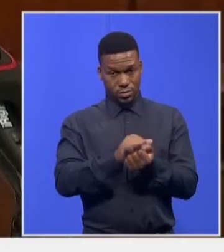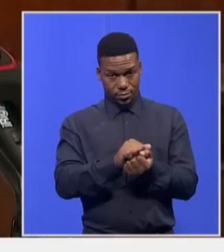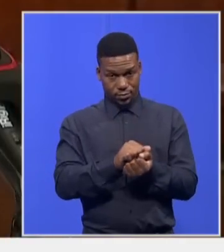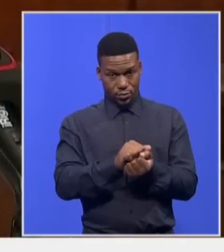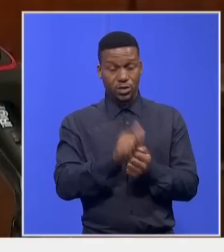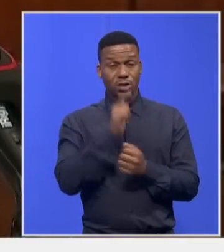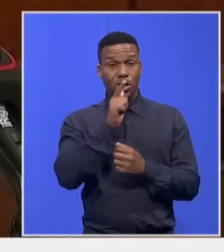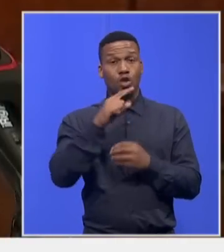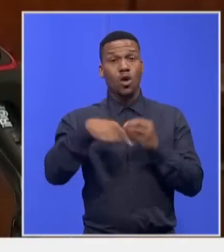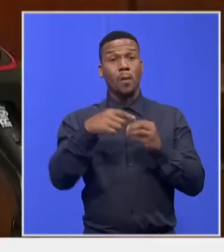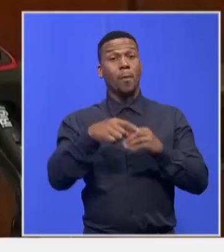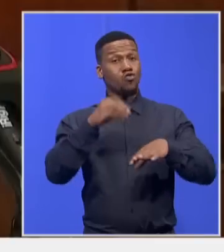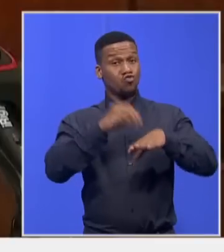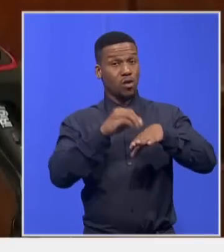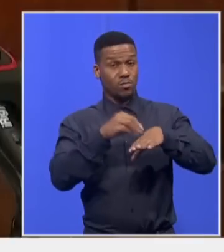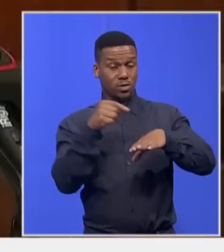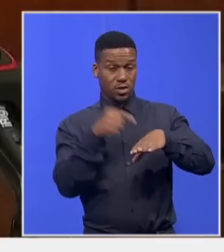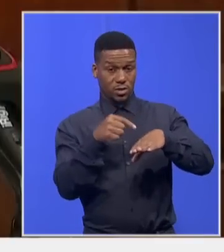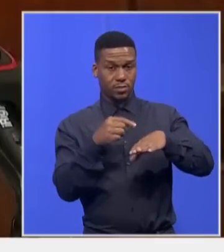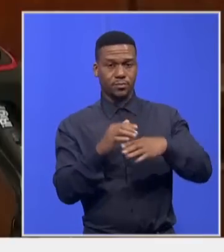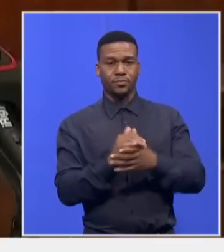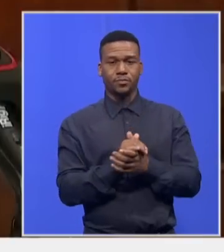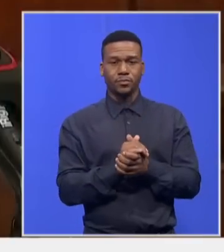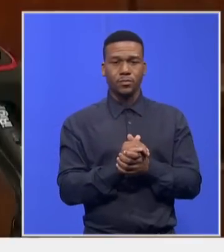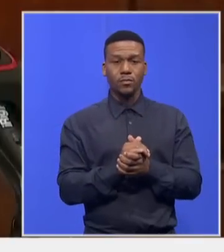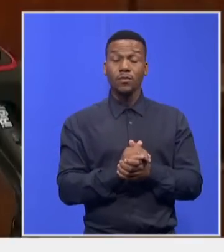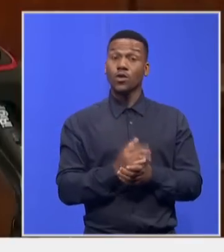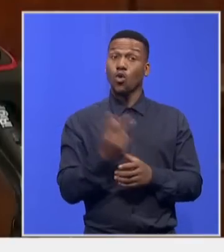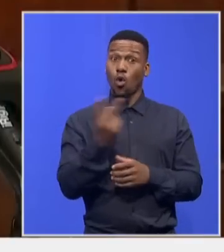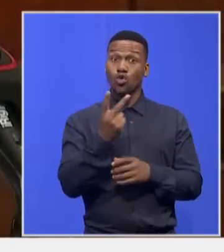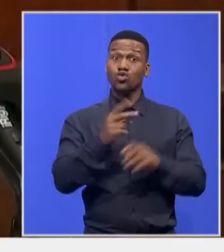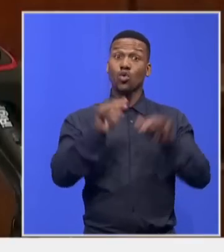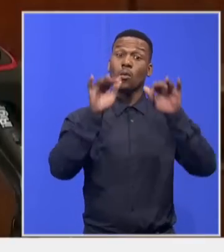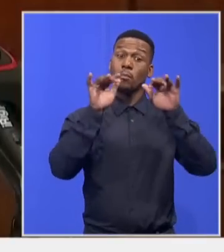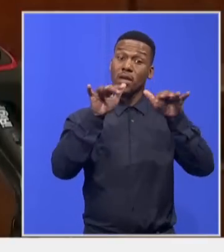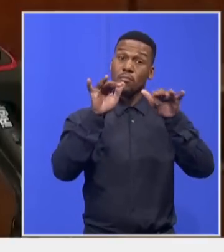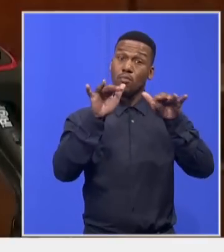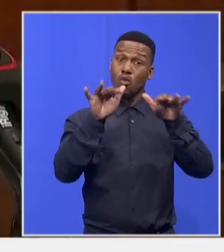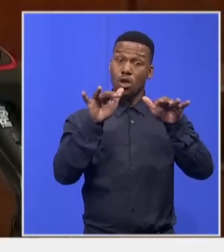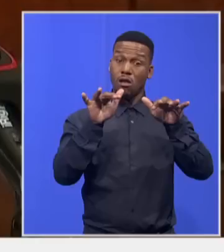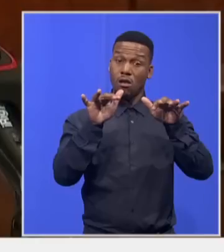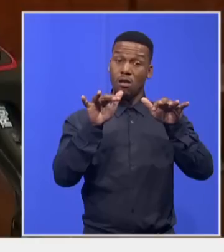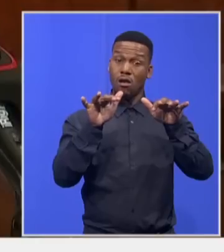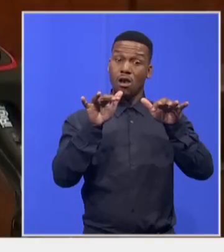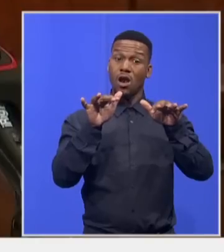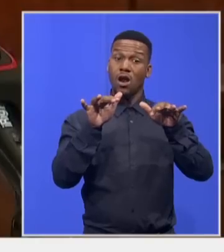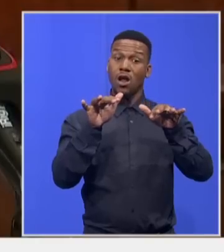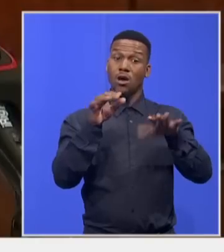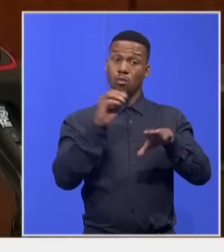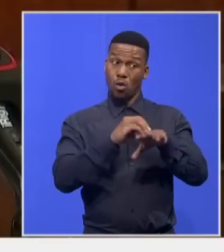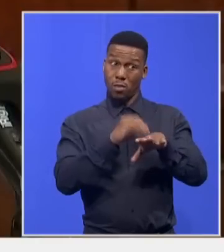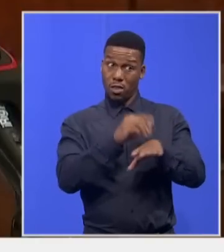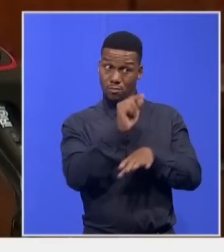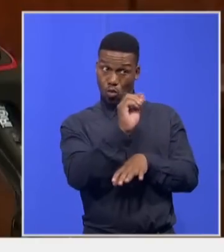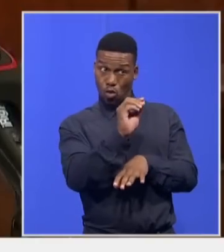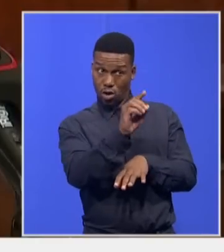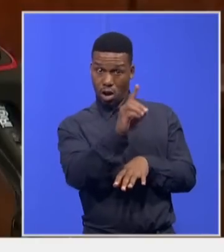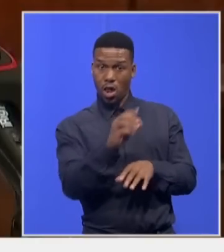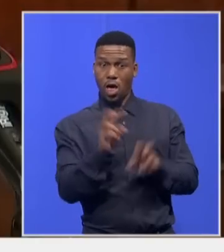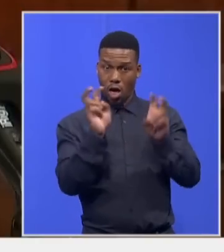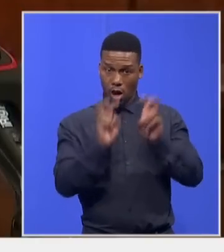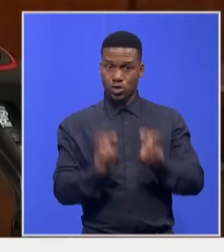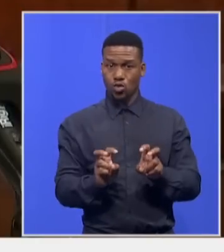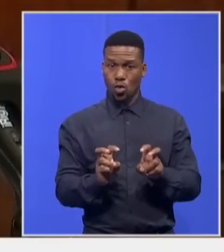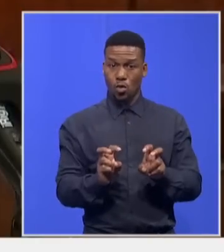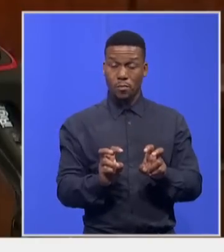issues. There's people issues there at Eskom. People issues, nothing to do with the leadership, by the way. People issues to